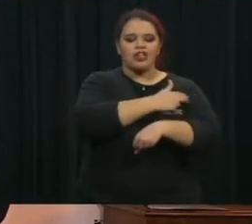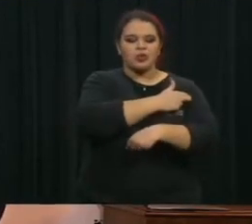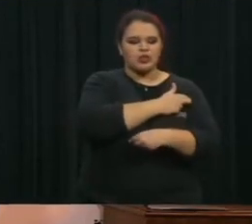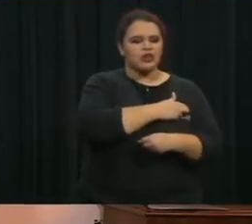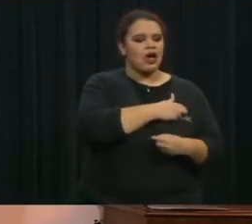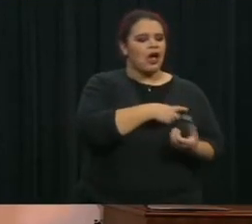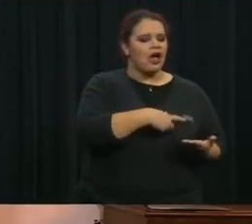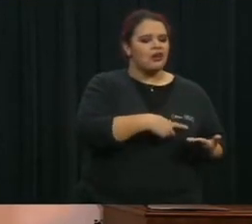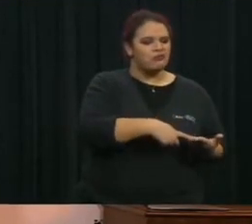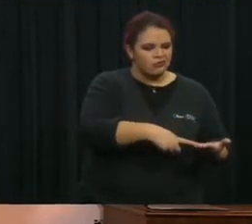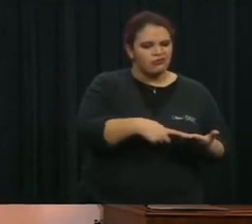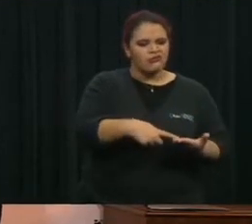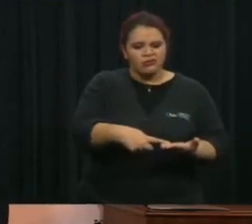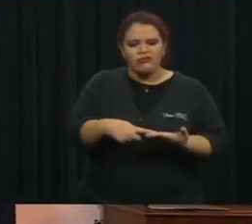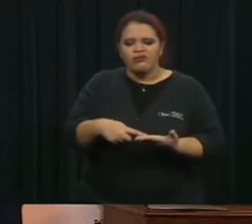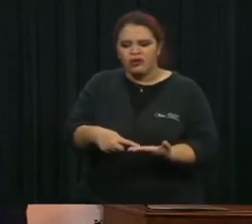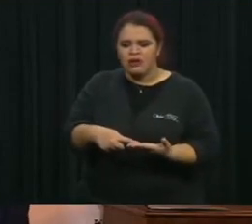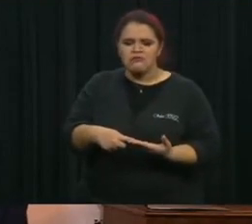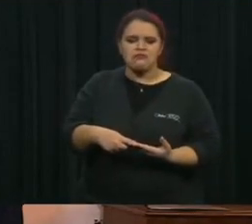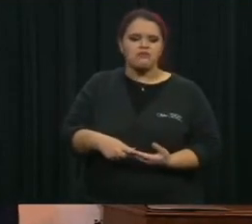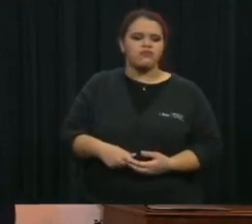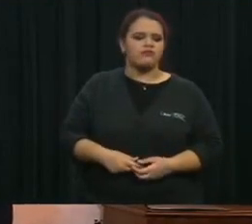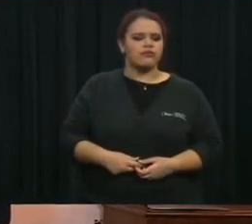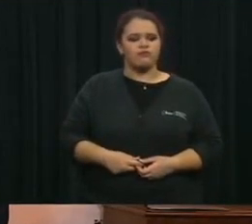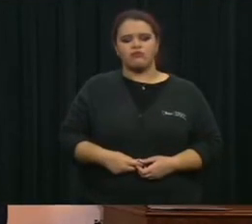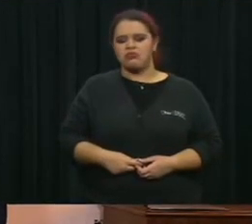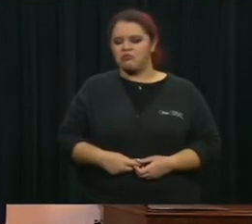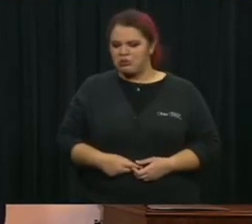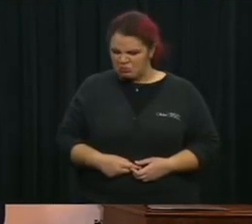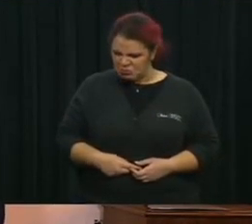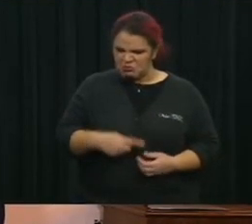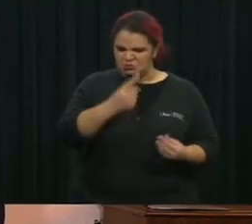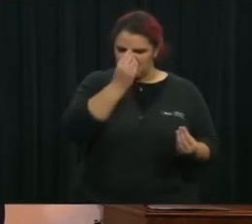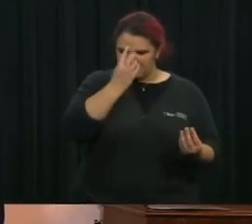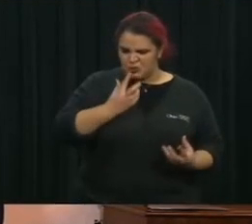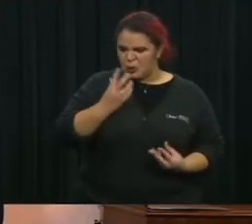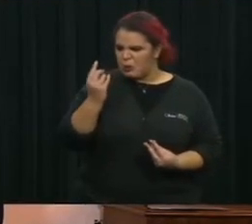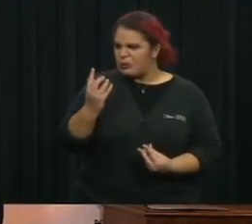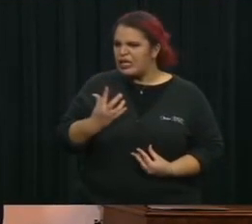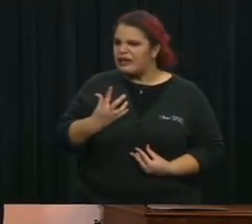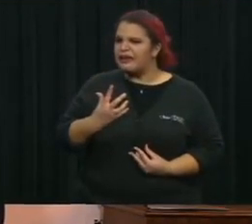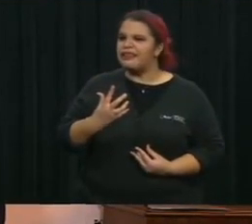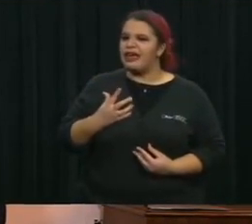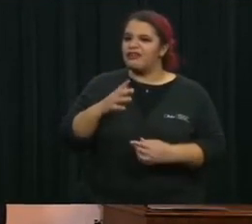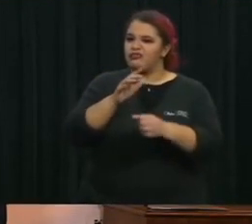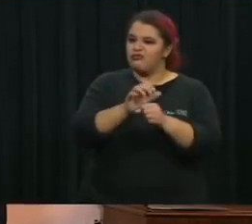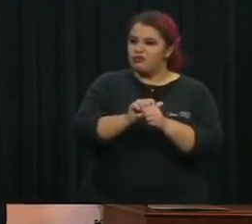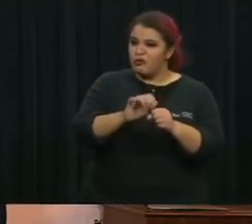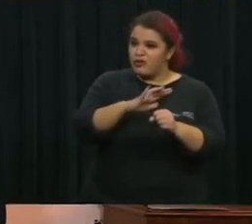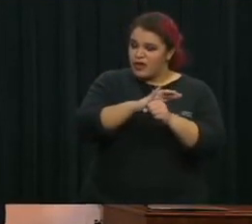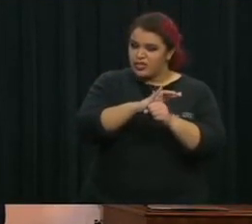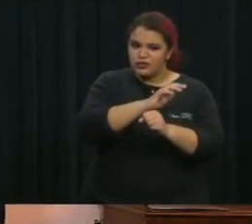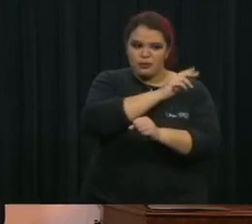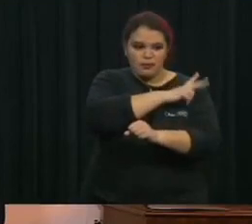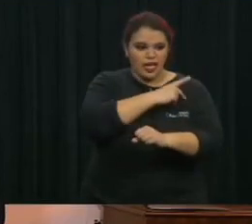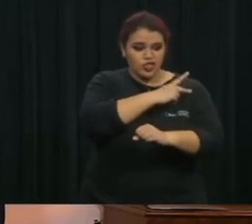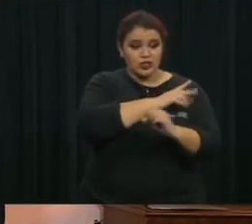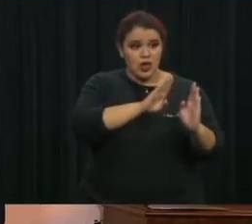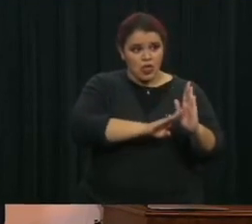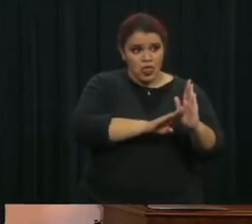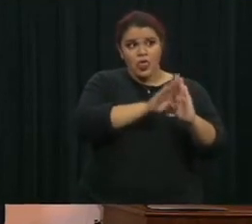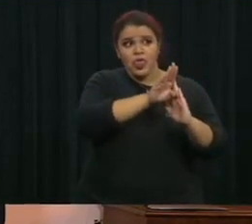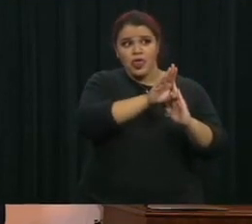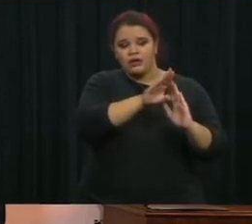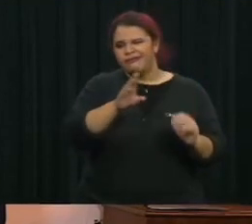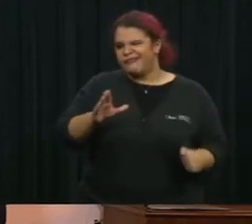like so far they're not all seeing much of a spike or a surge in cases or patients yet. Can you tell us a little bit